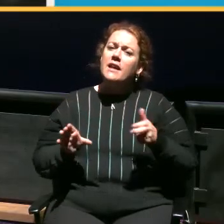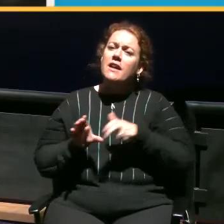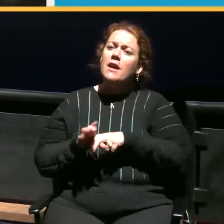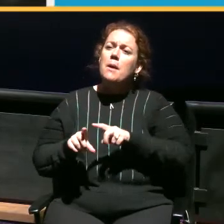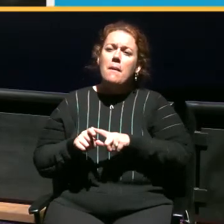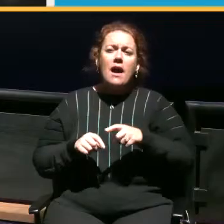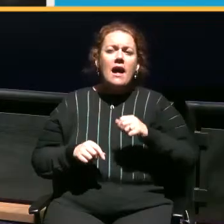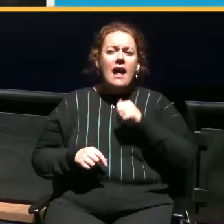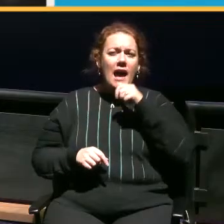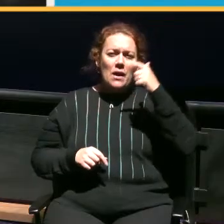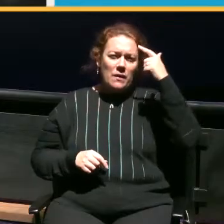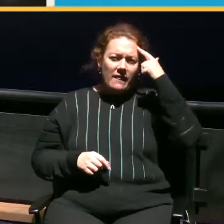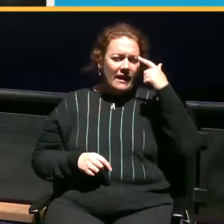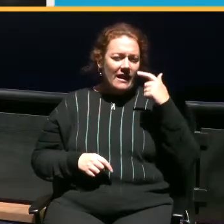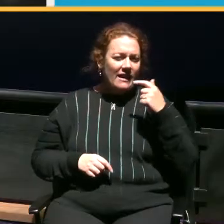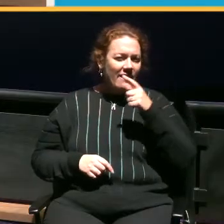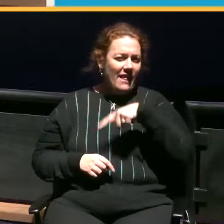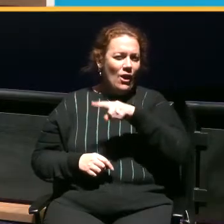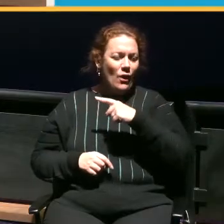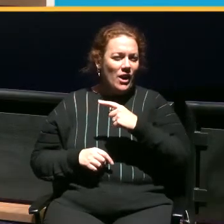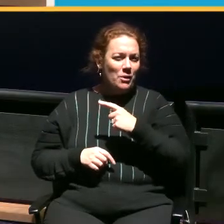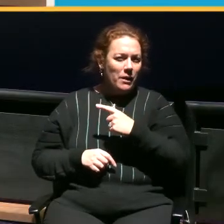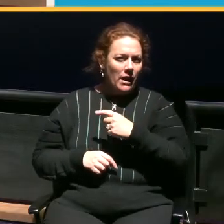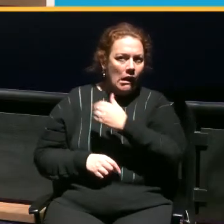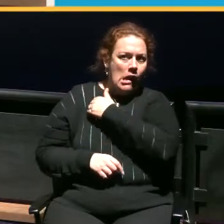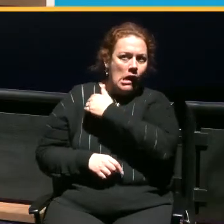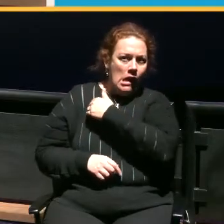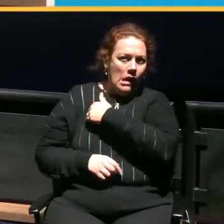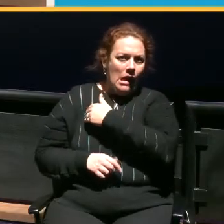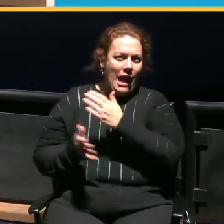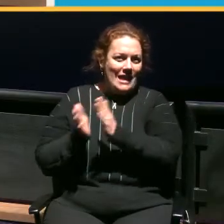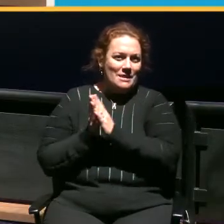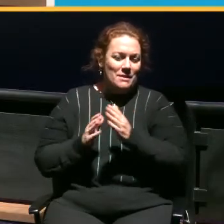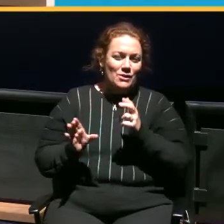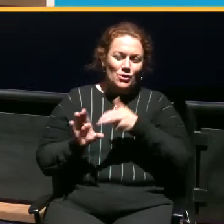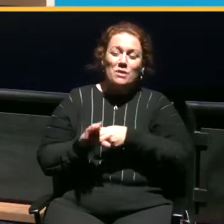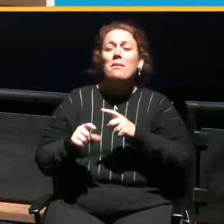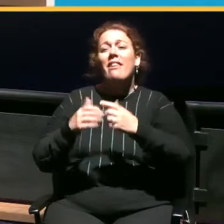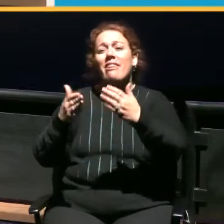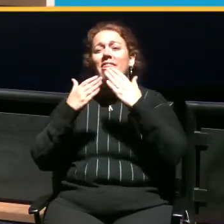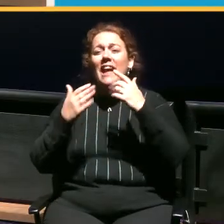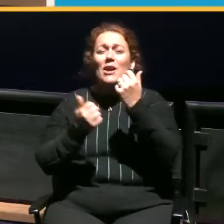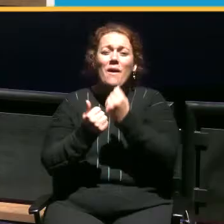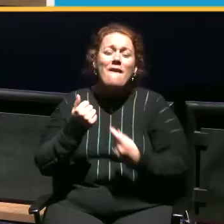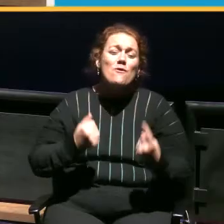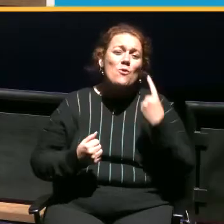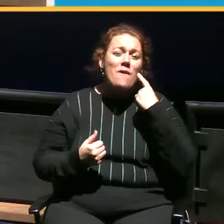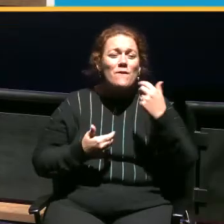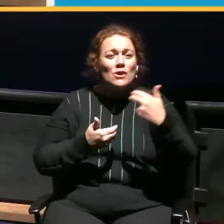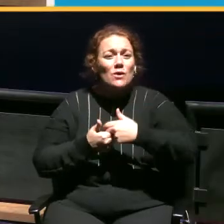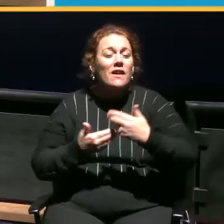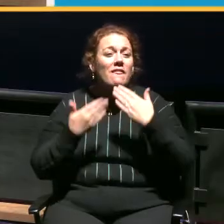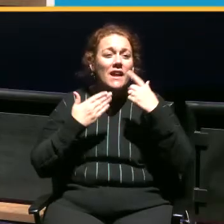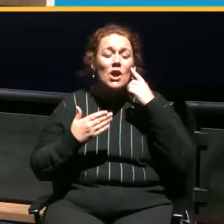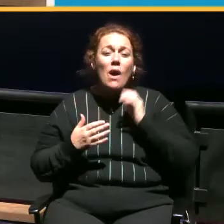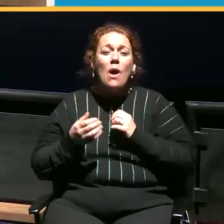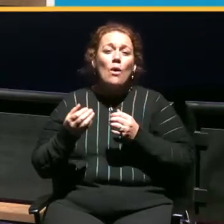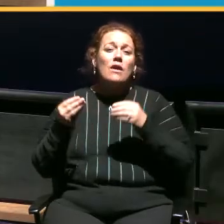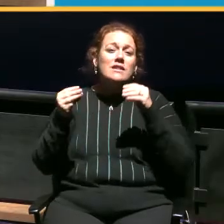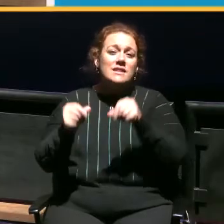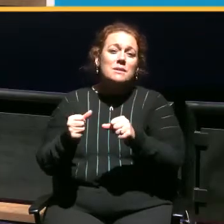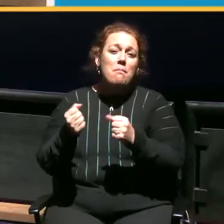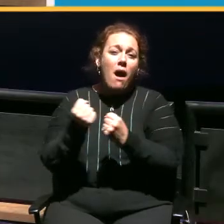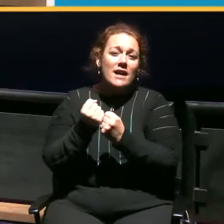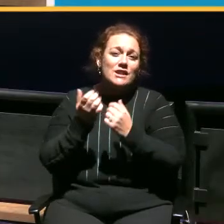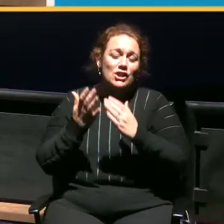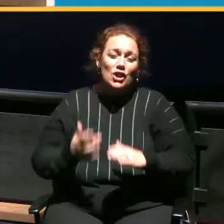going to be ringing my doorbell to do that. You never know. Never know. Well, thank you, everyone, for being with us tonight. Thank you to our sponsor, Boeing,